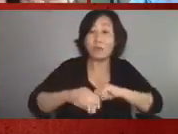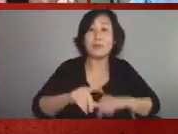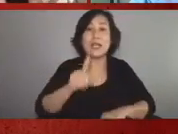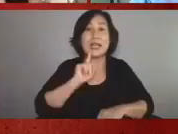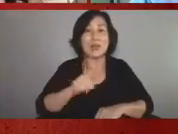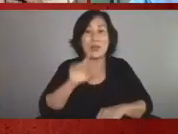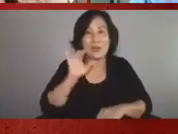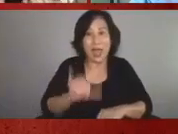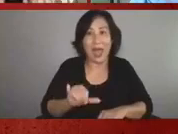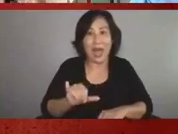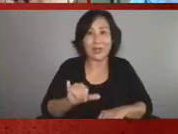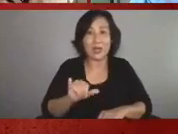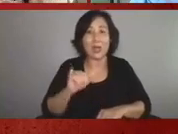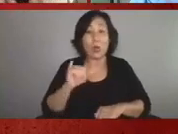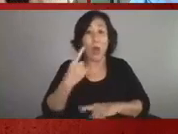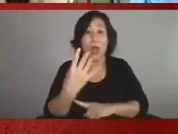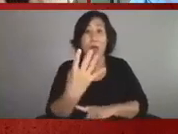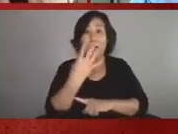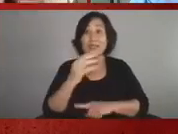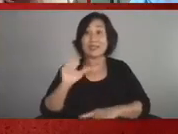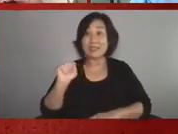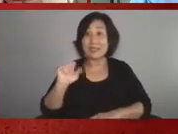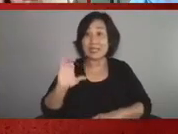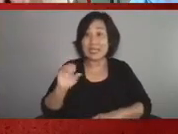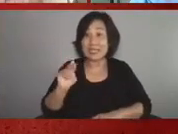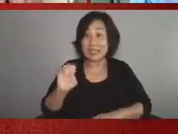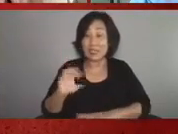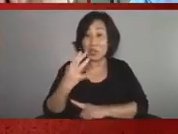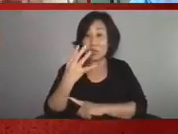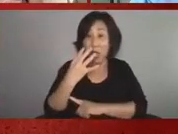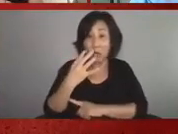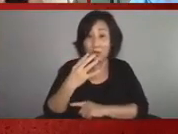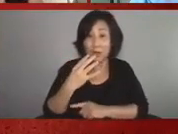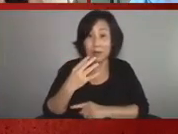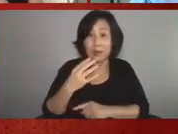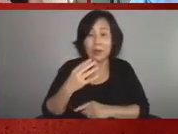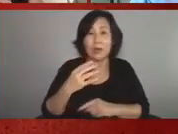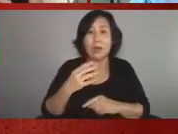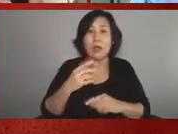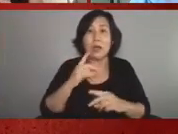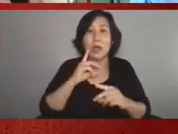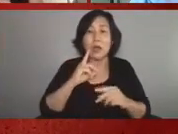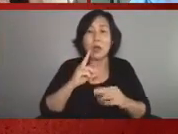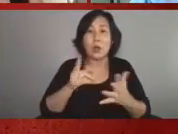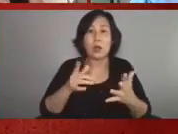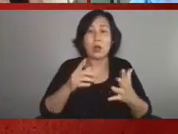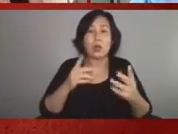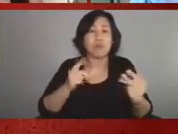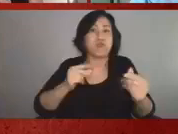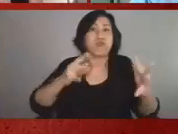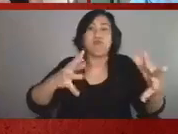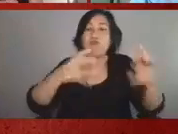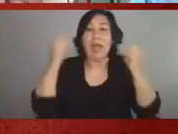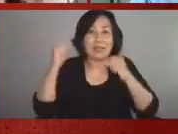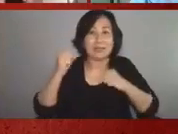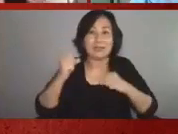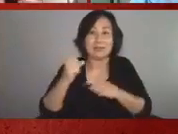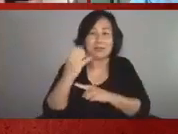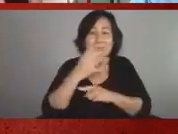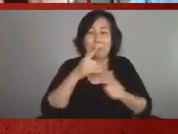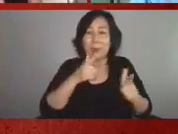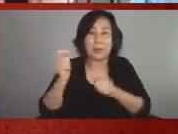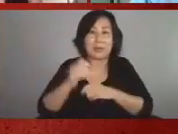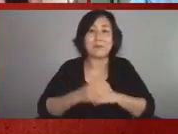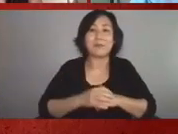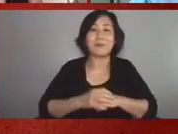was insane. And we were trying to do the PR. So literally that scene was shot with like